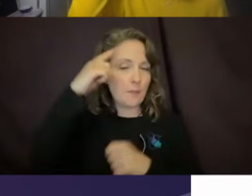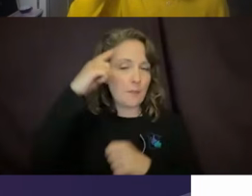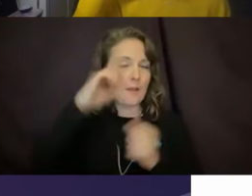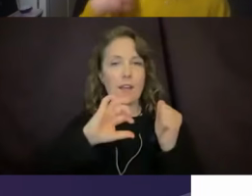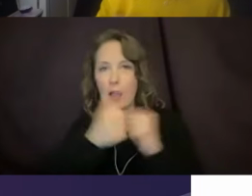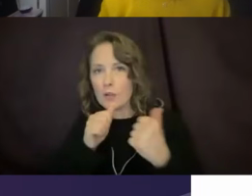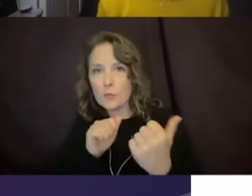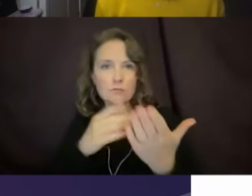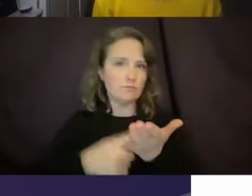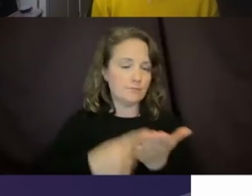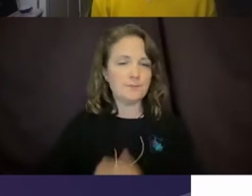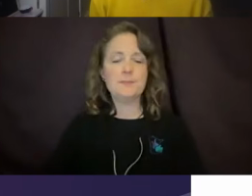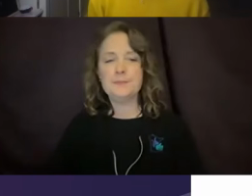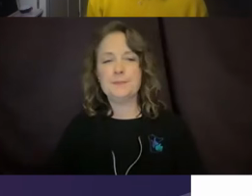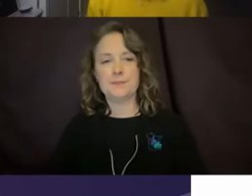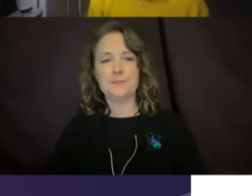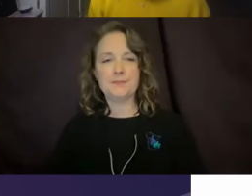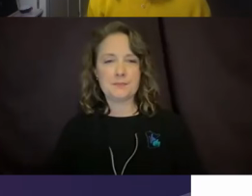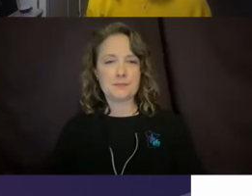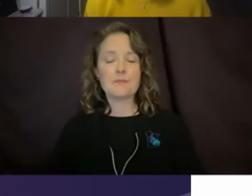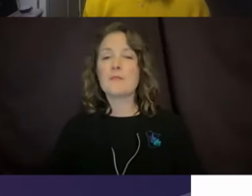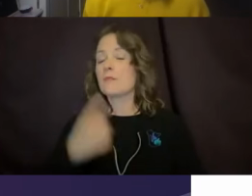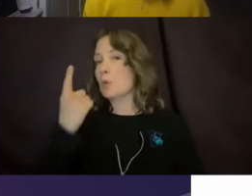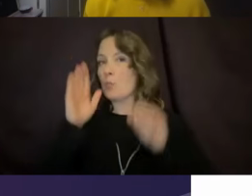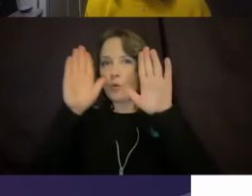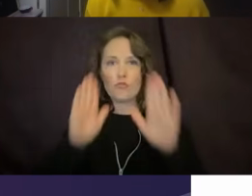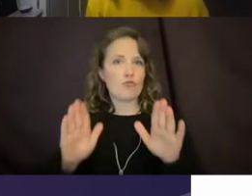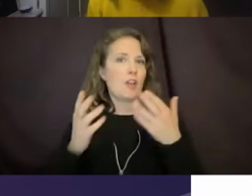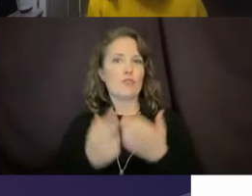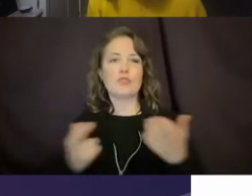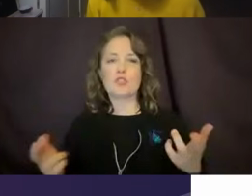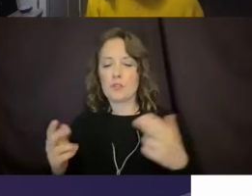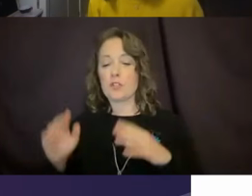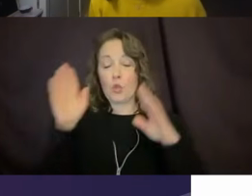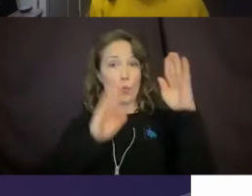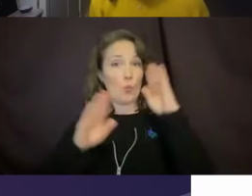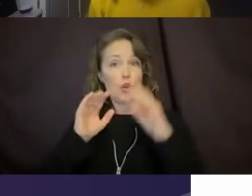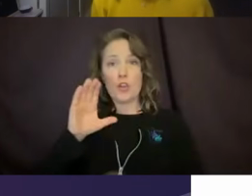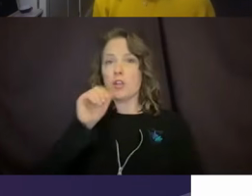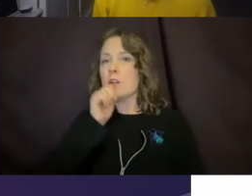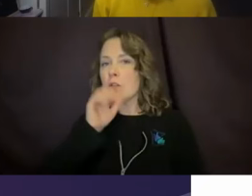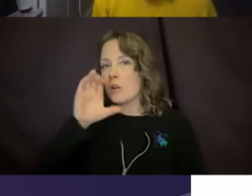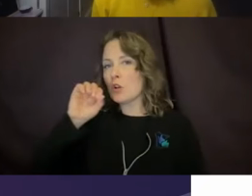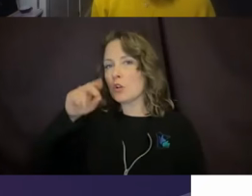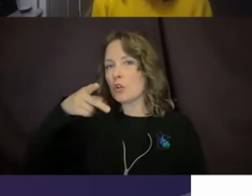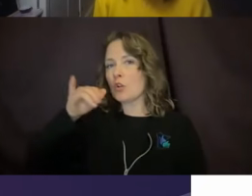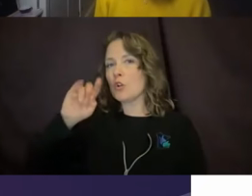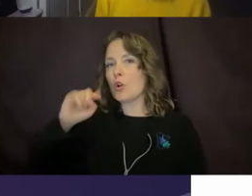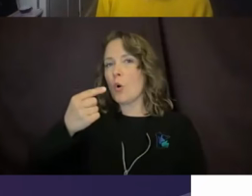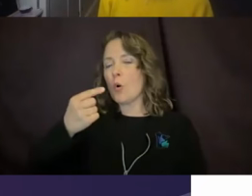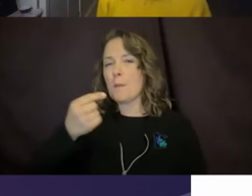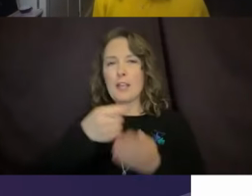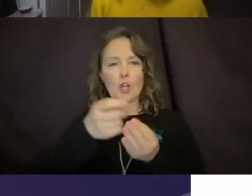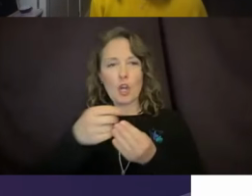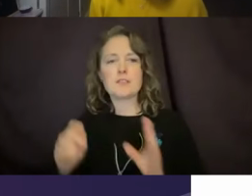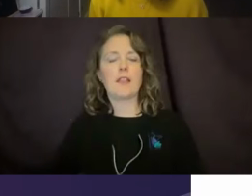about it, there is a really great resource of like these worry coping cards. So, right, like the cards might say things like pause and